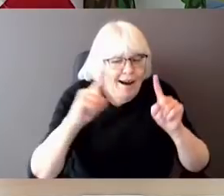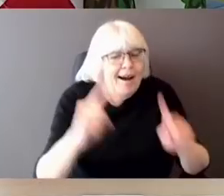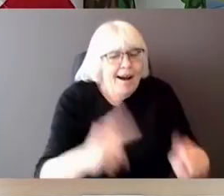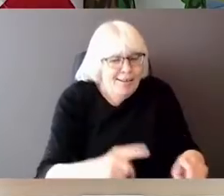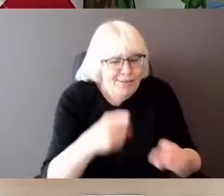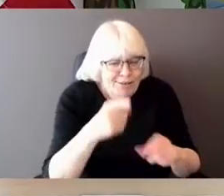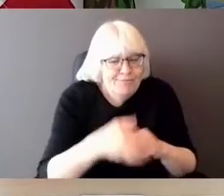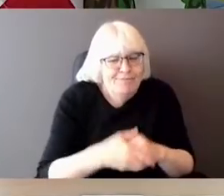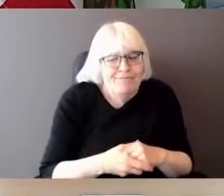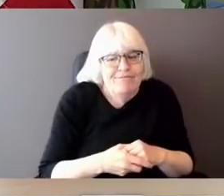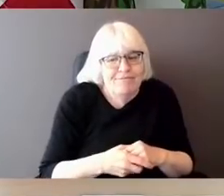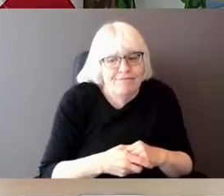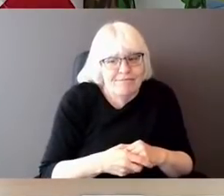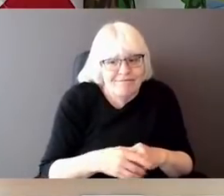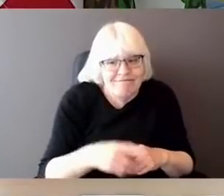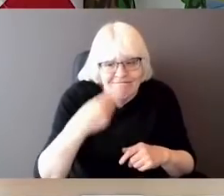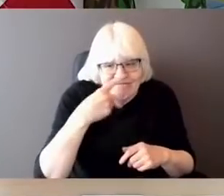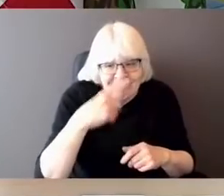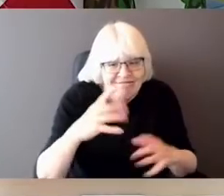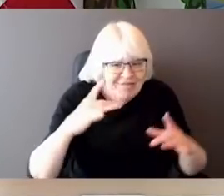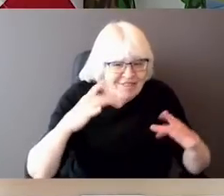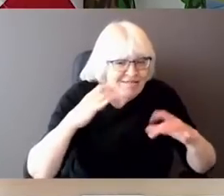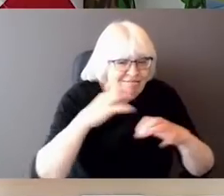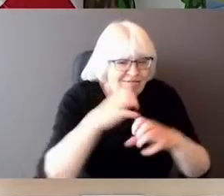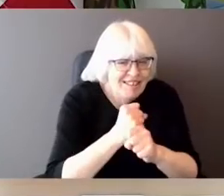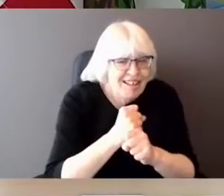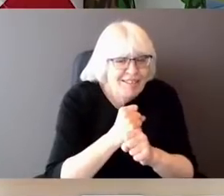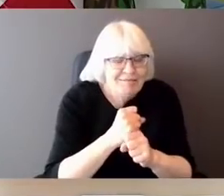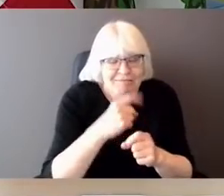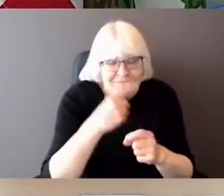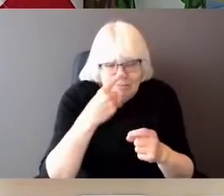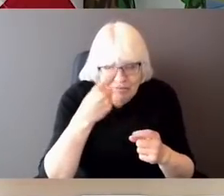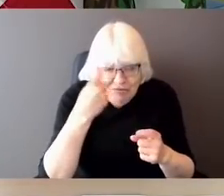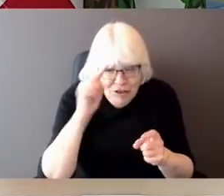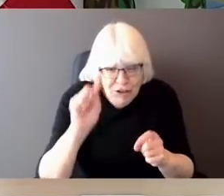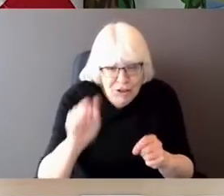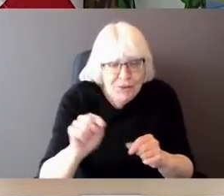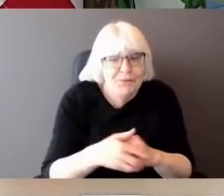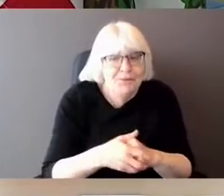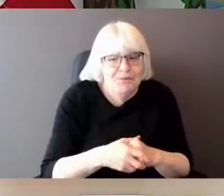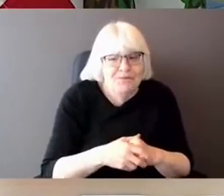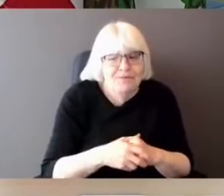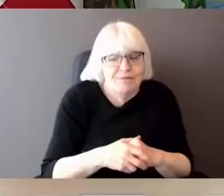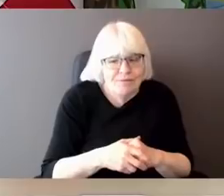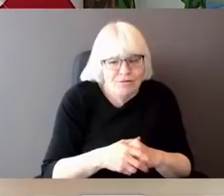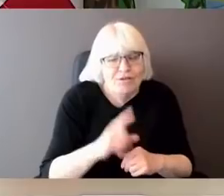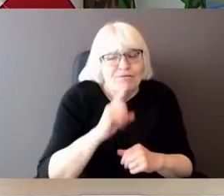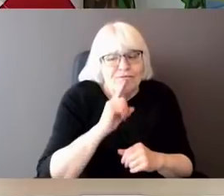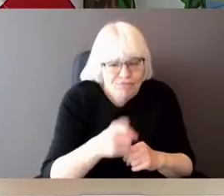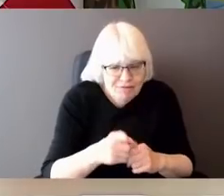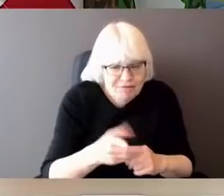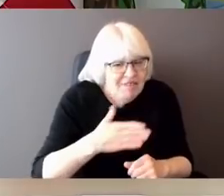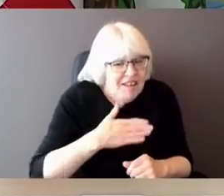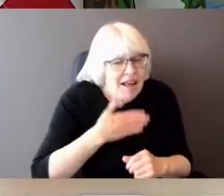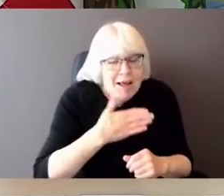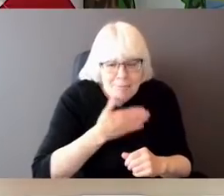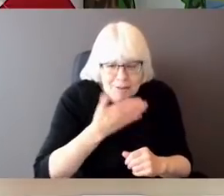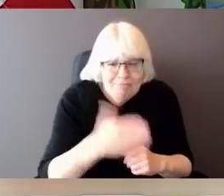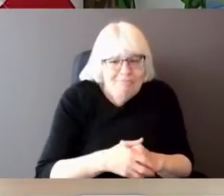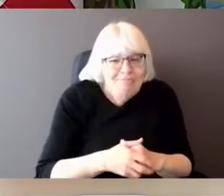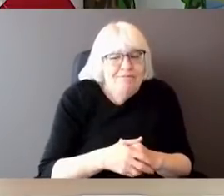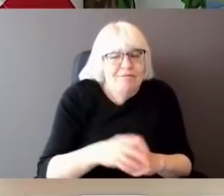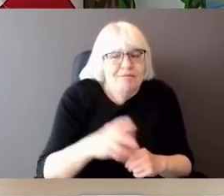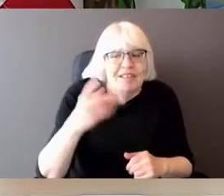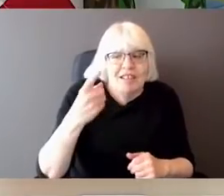summarize that again for Stu? Sure, yeah, happy to. So, as Dr. Morrison indicated, with opening up, we